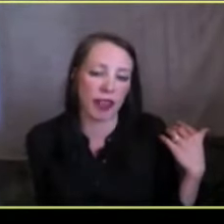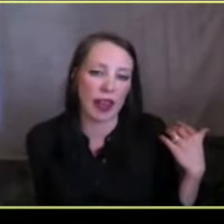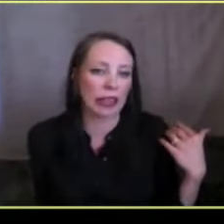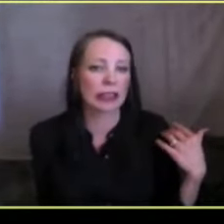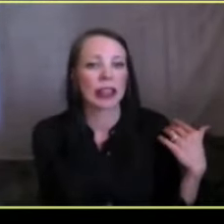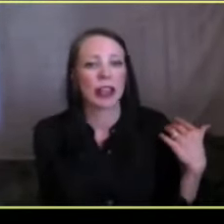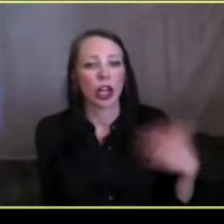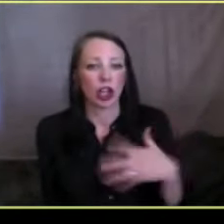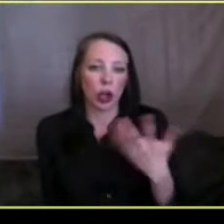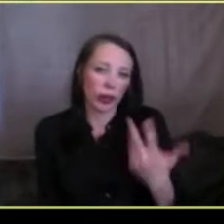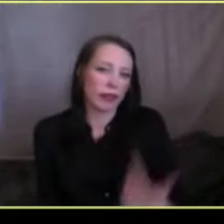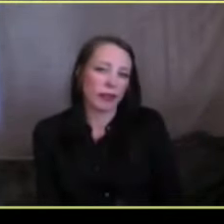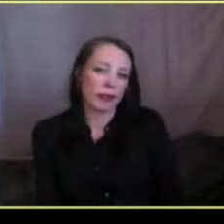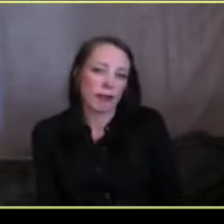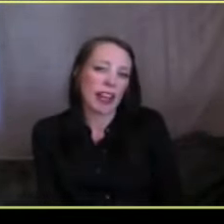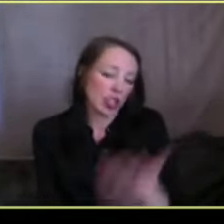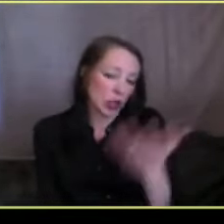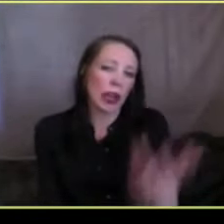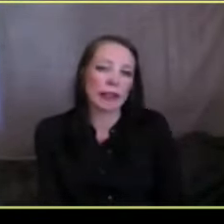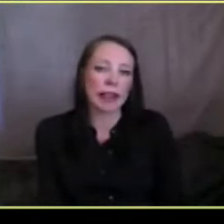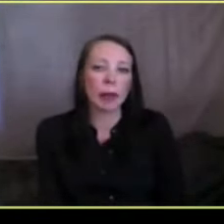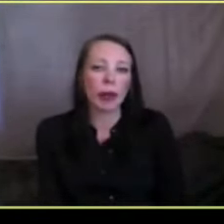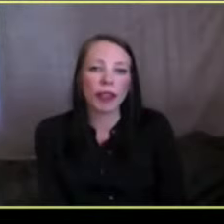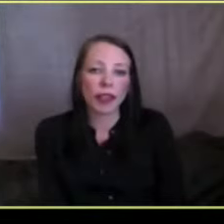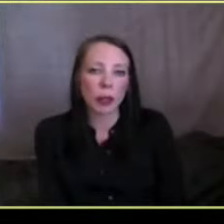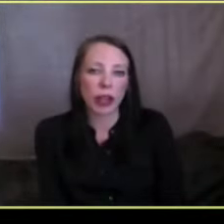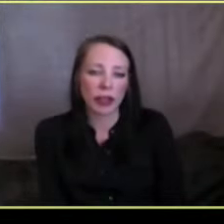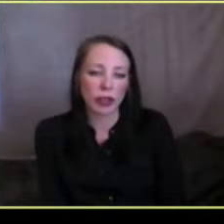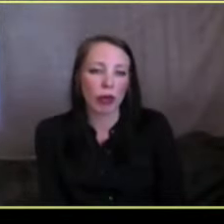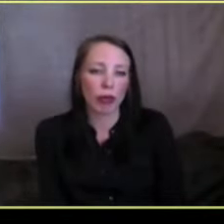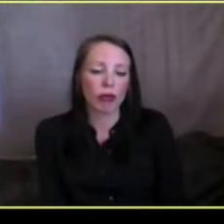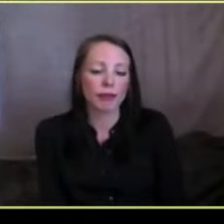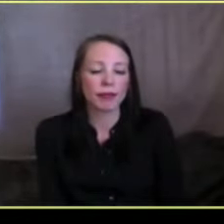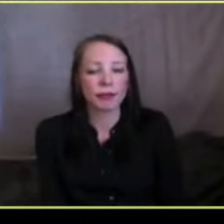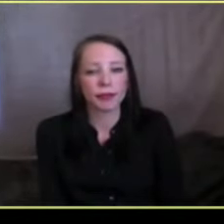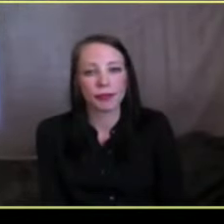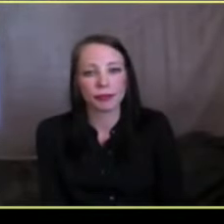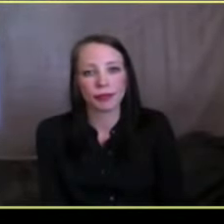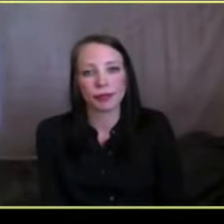of things, you know, and that's just one example of things that we have to go through.